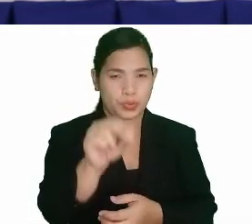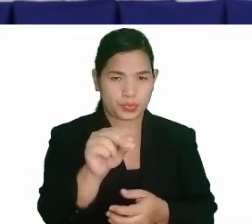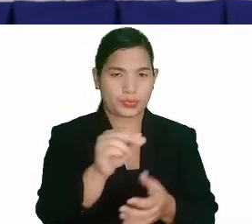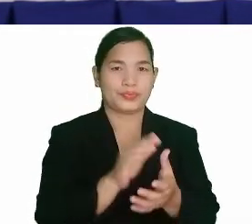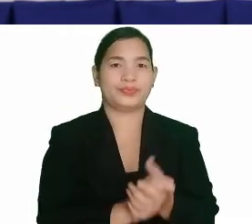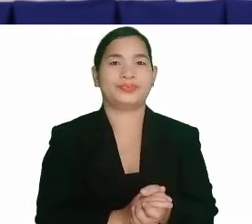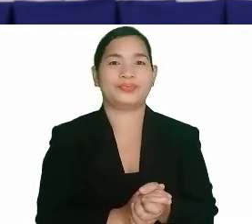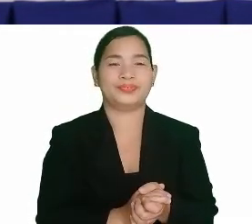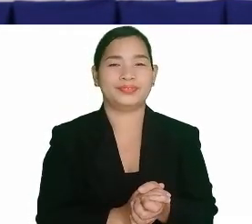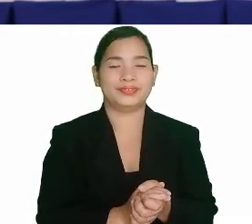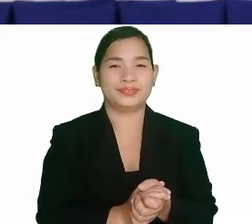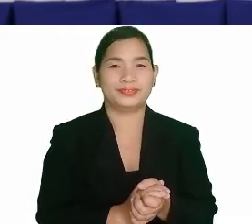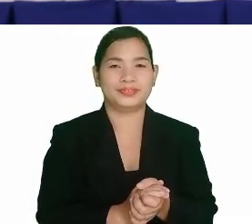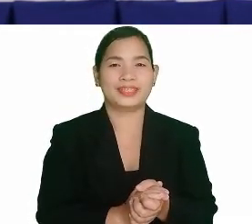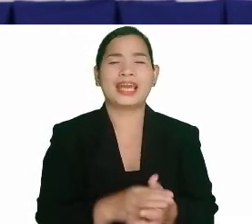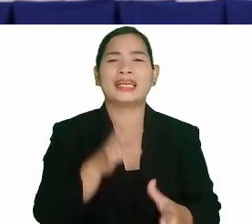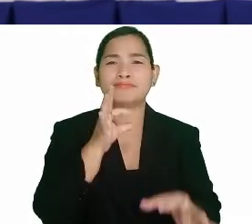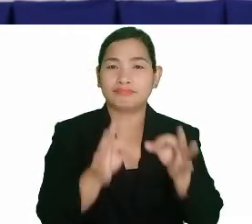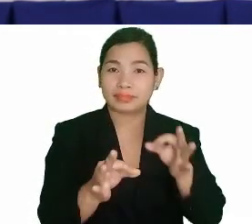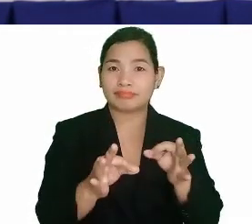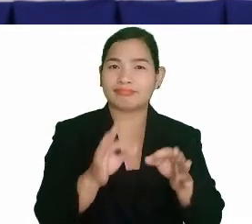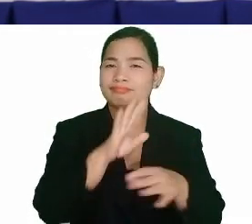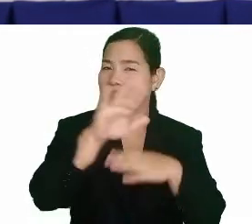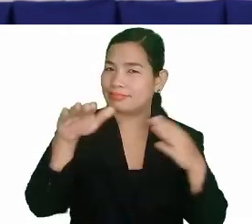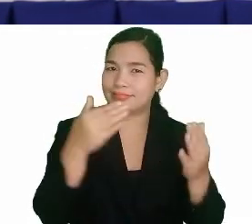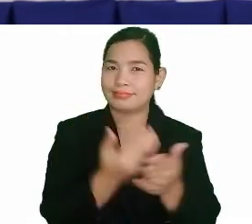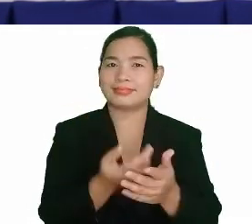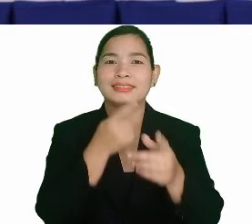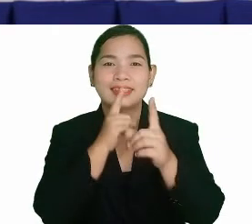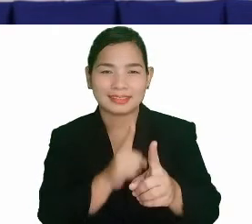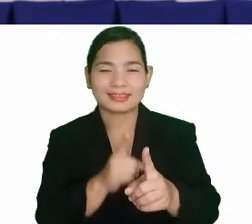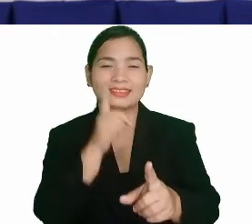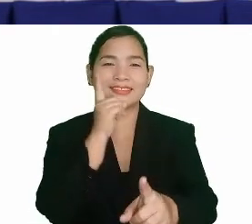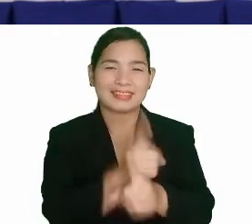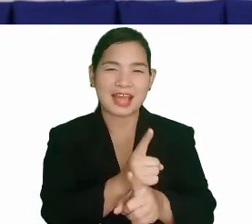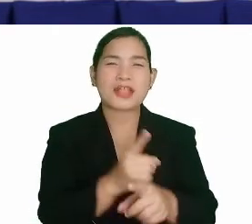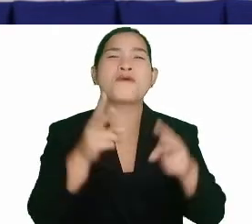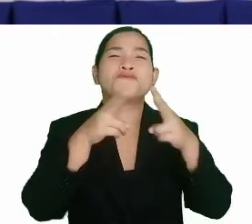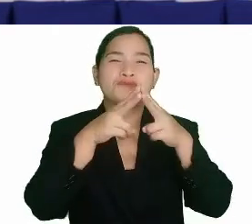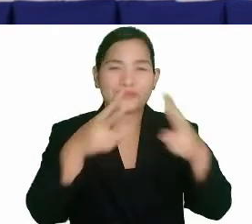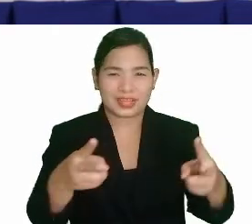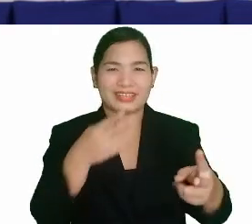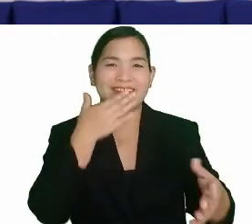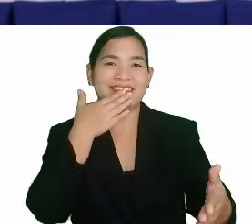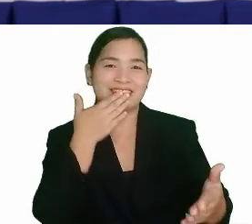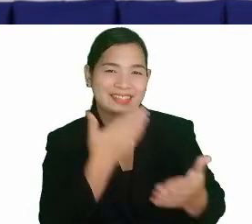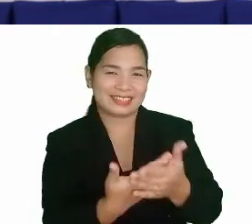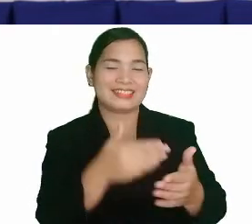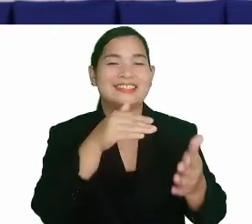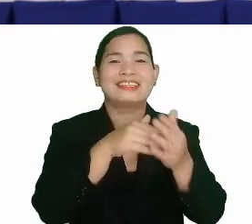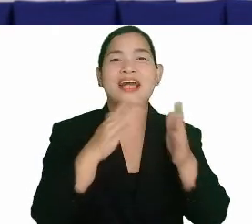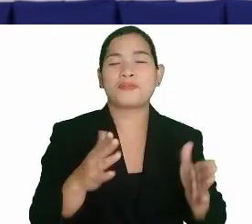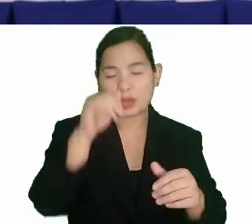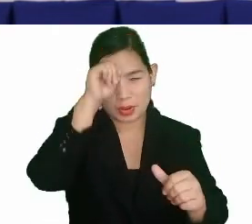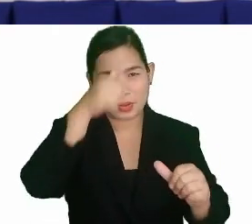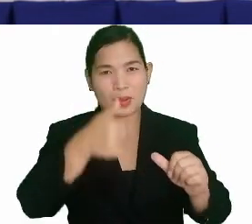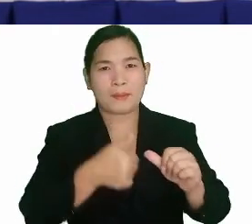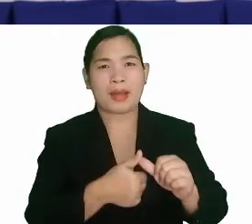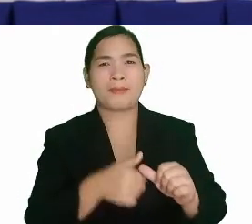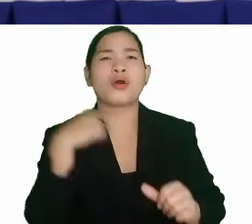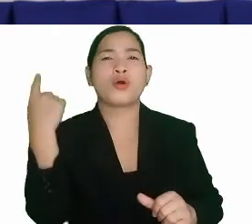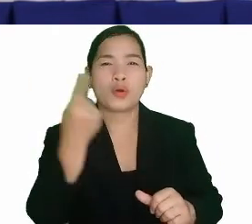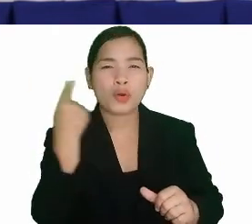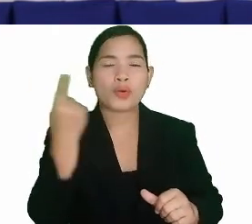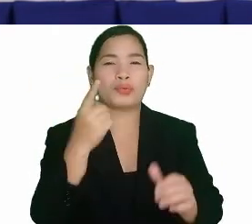No. If you get all the answers correctly, well done, students! Remember, you